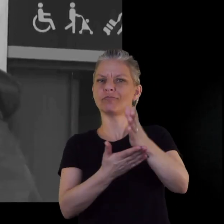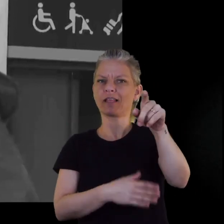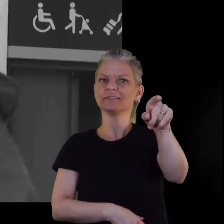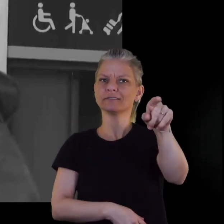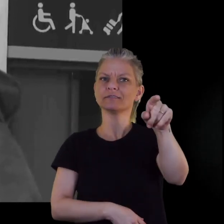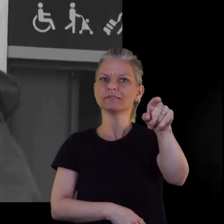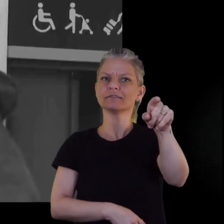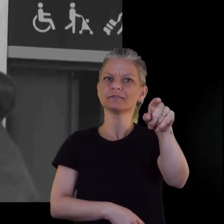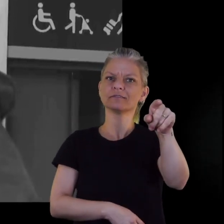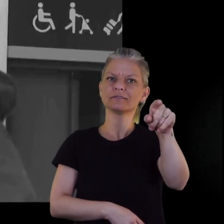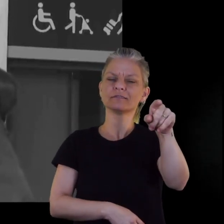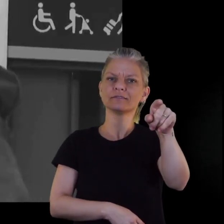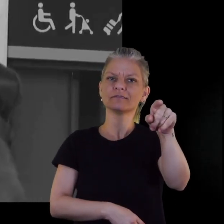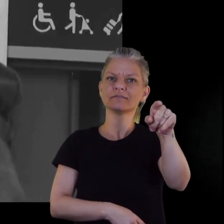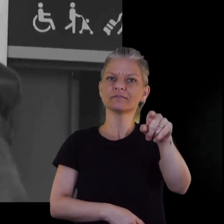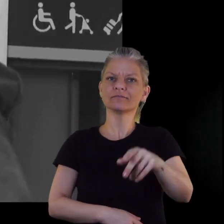reality.